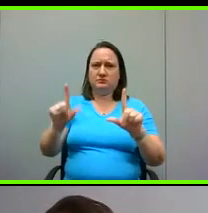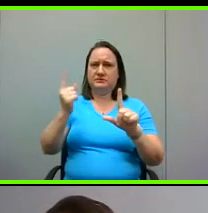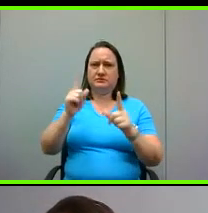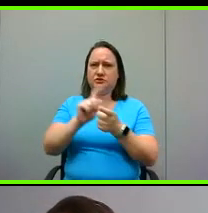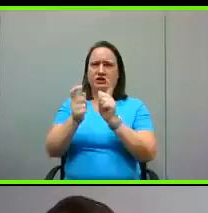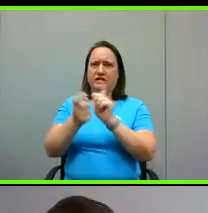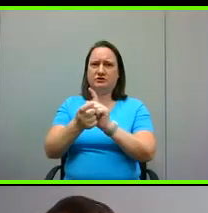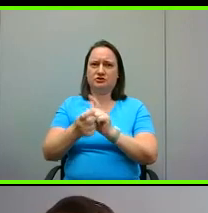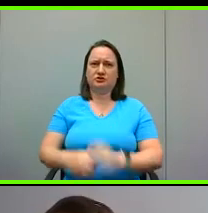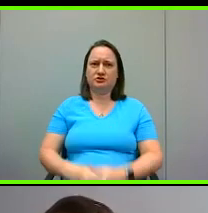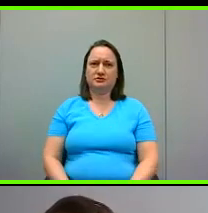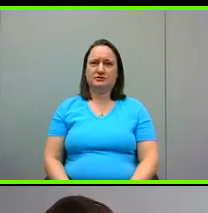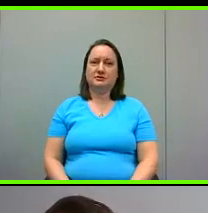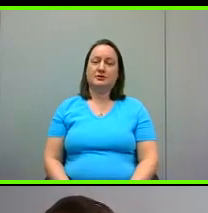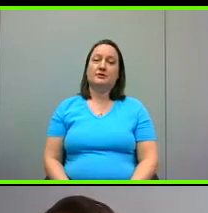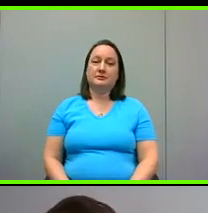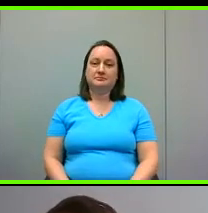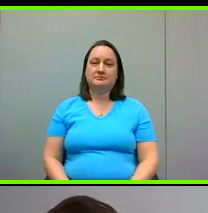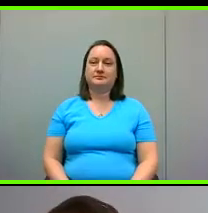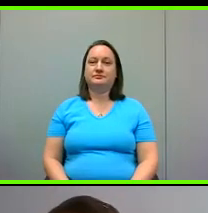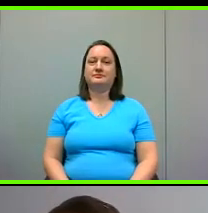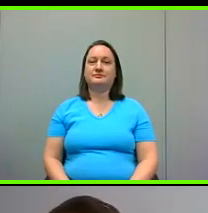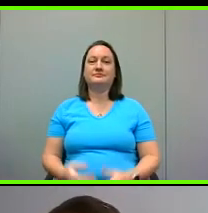Let's see, let me talk a little bit about